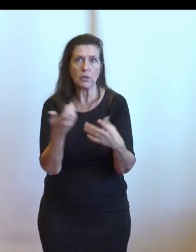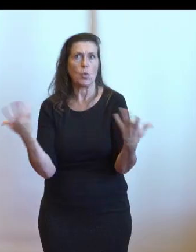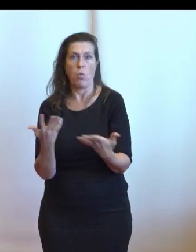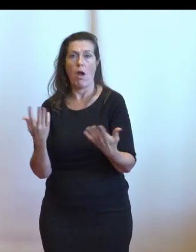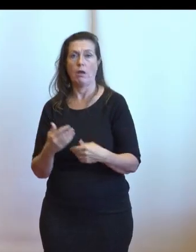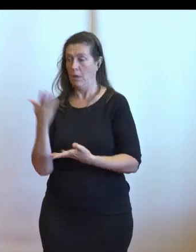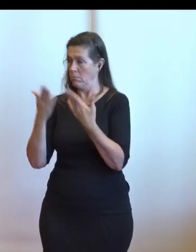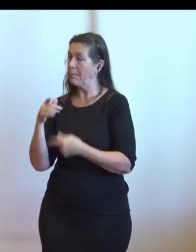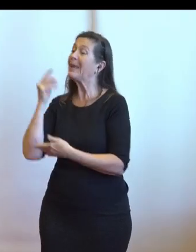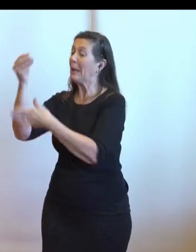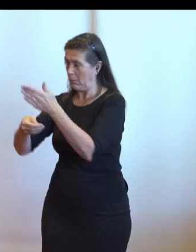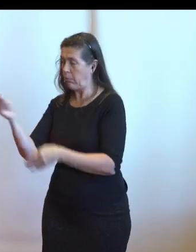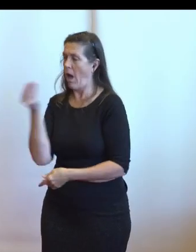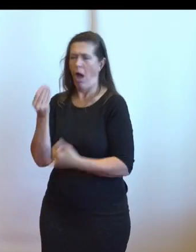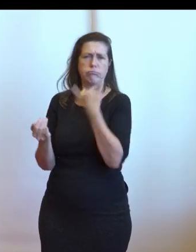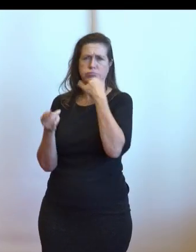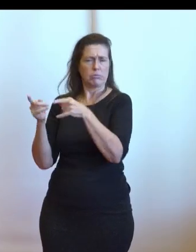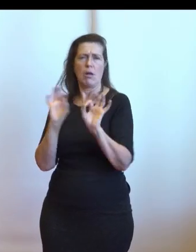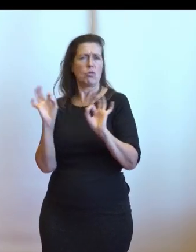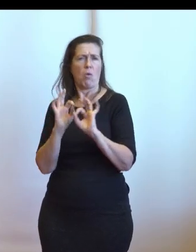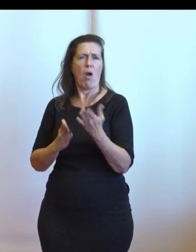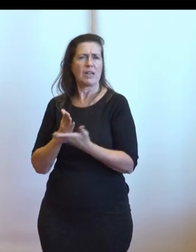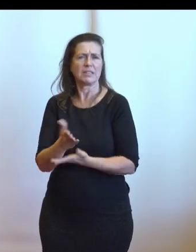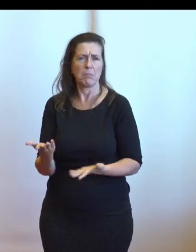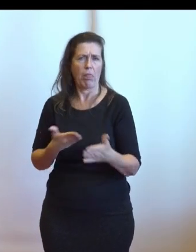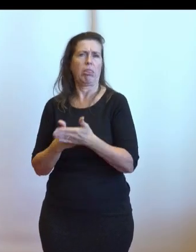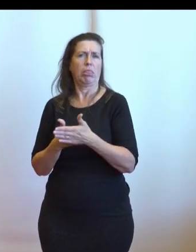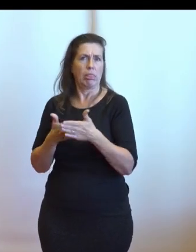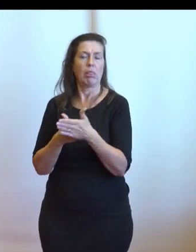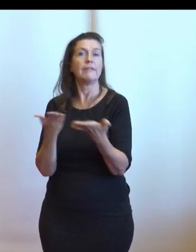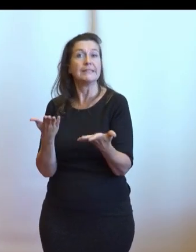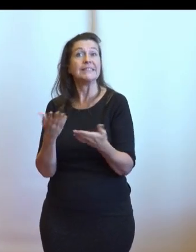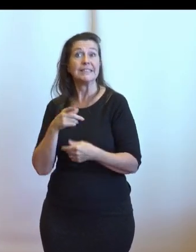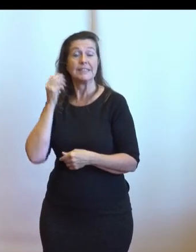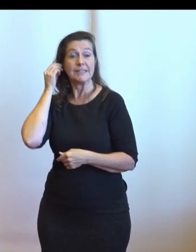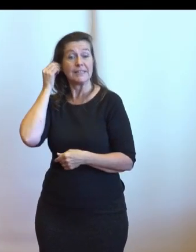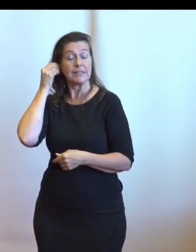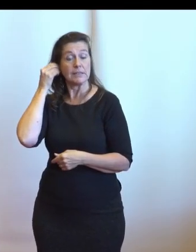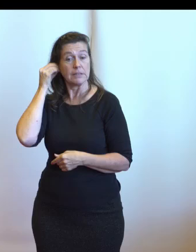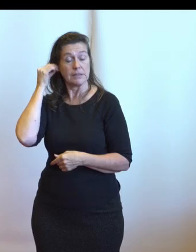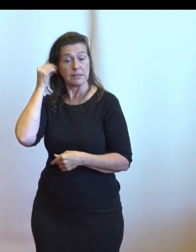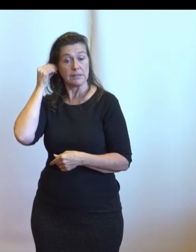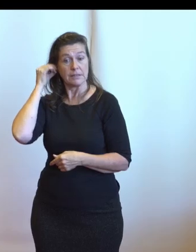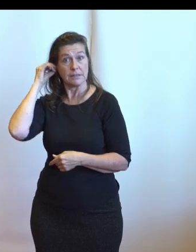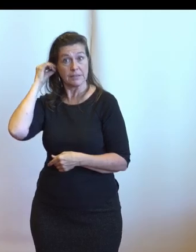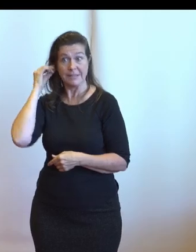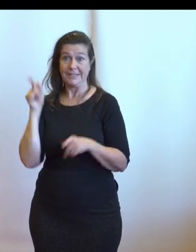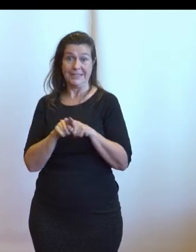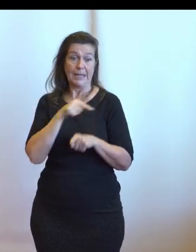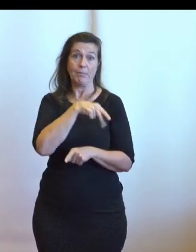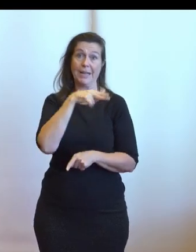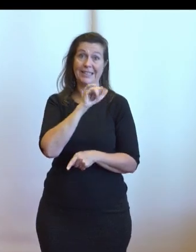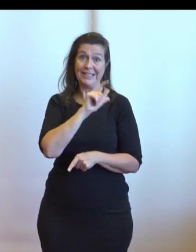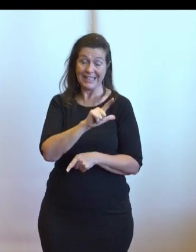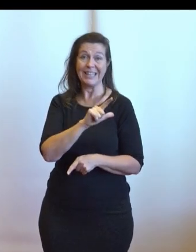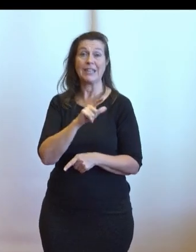is accessible? If we do this systematically, I think we're going to see quite a difference. And, you know, Neil and Barclays have been involved in